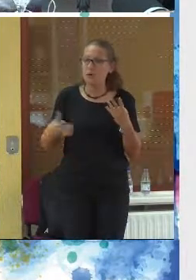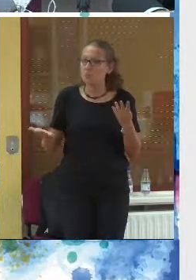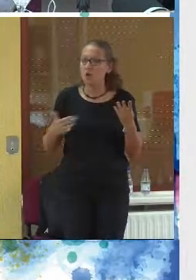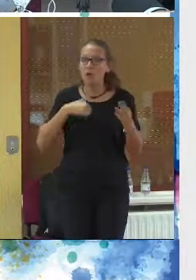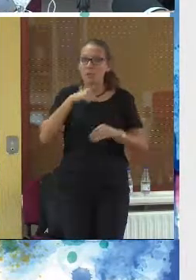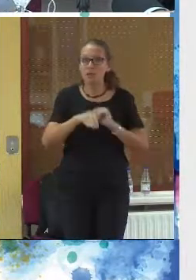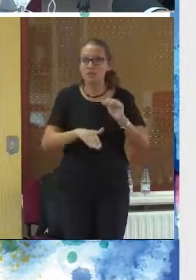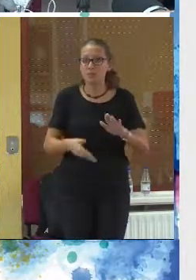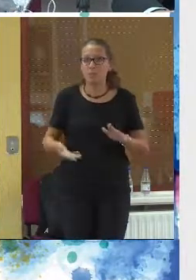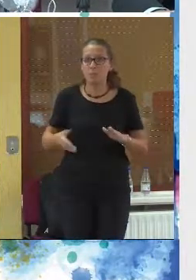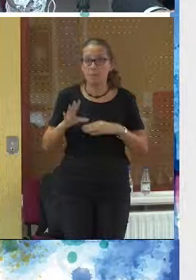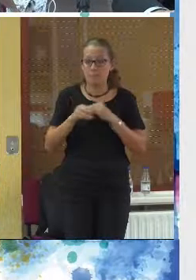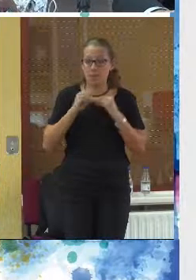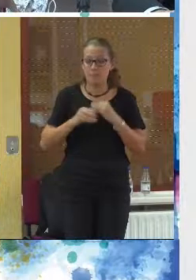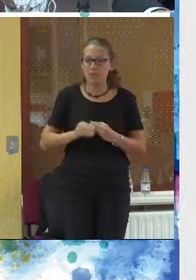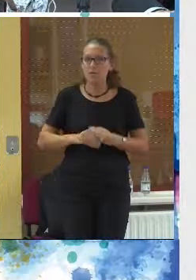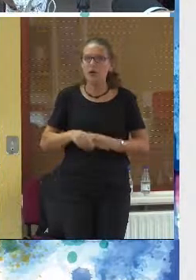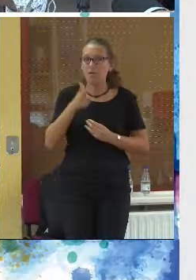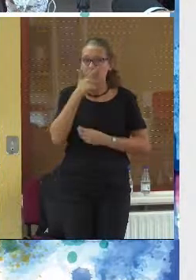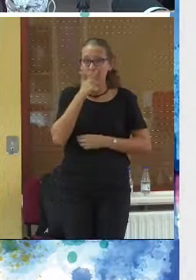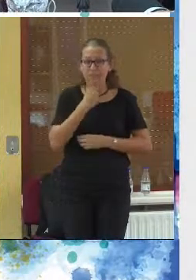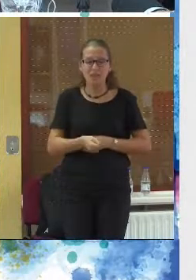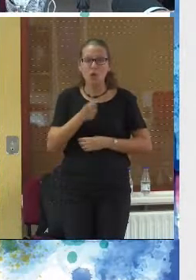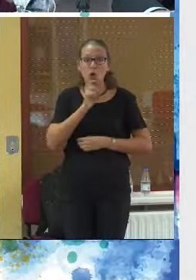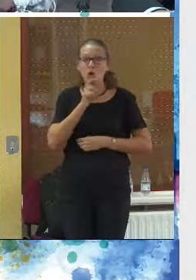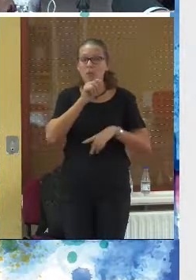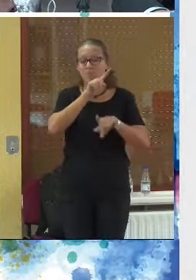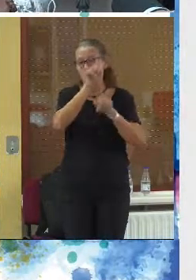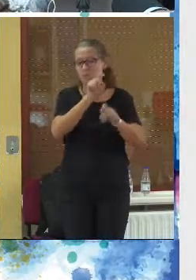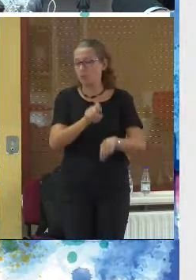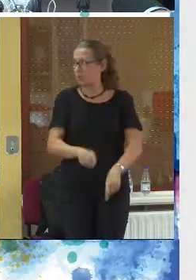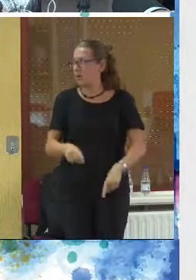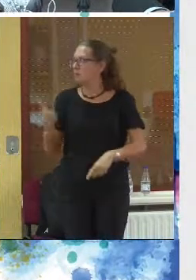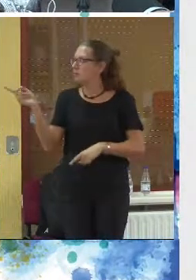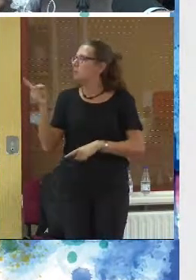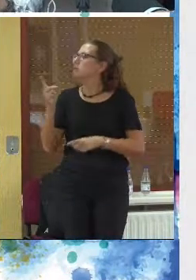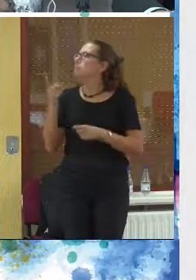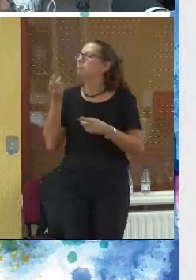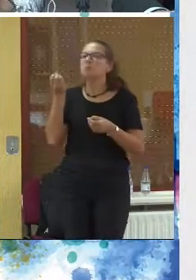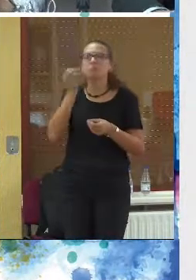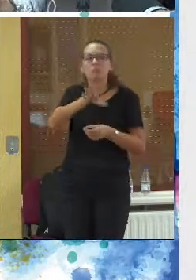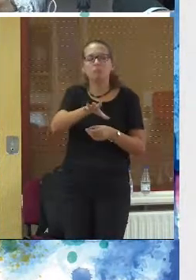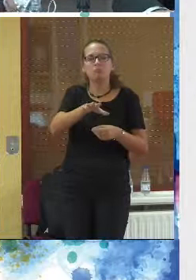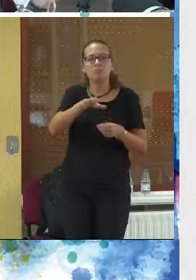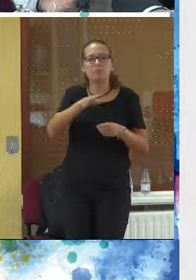So including more steps is as easy as to filling this form,